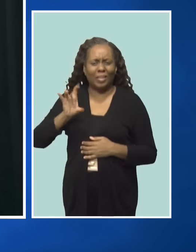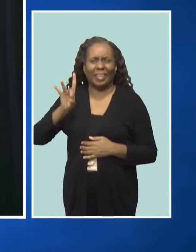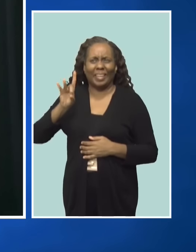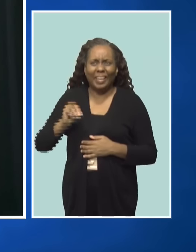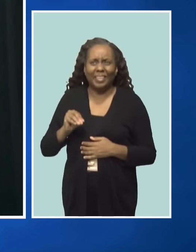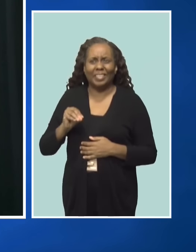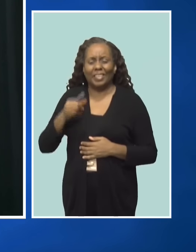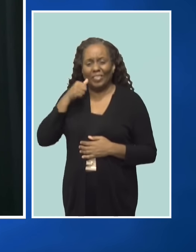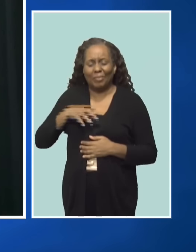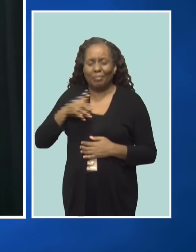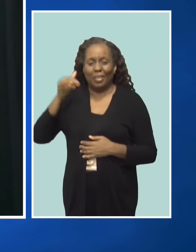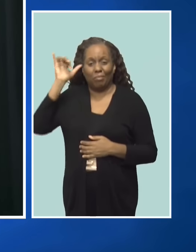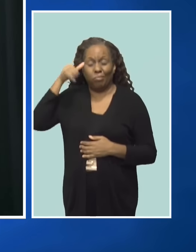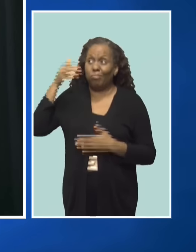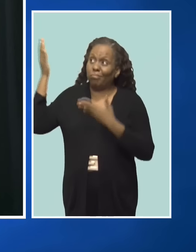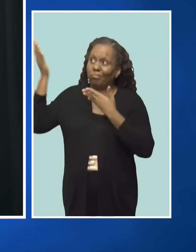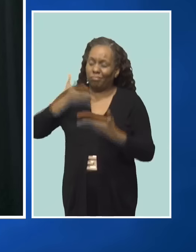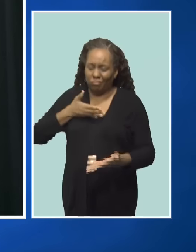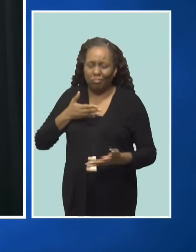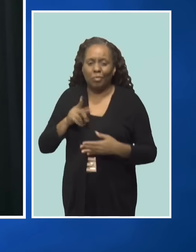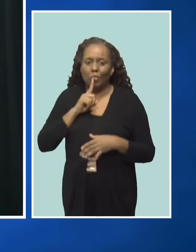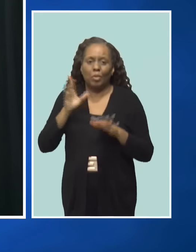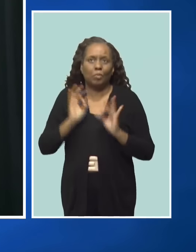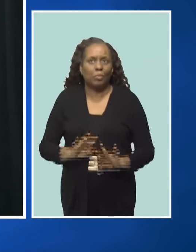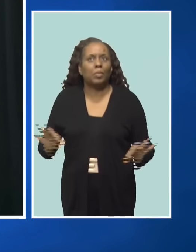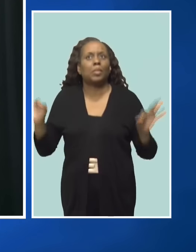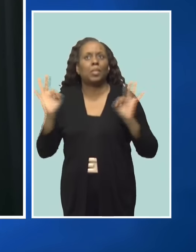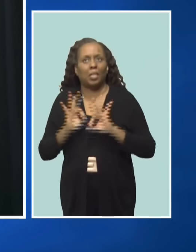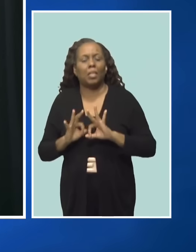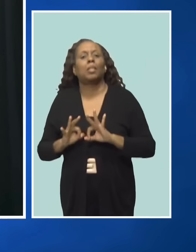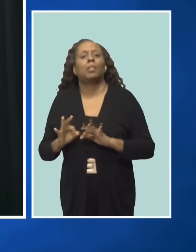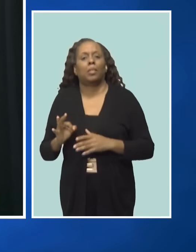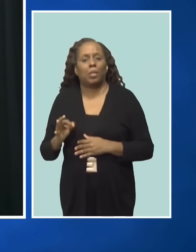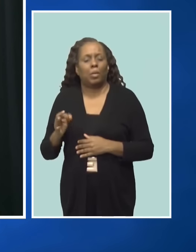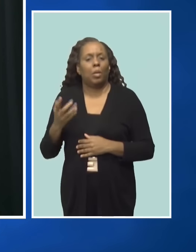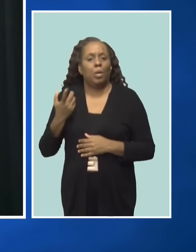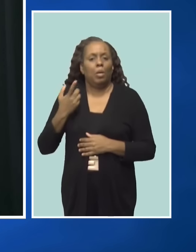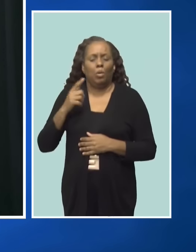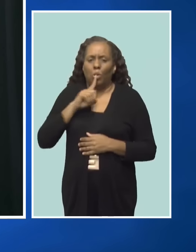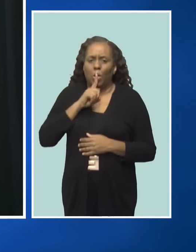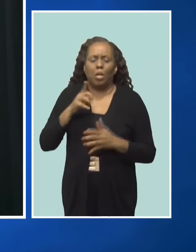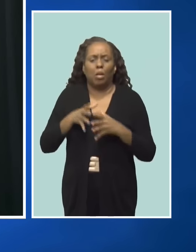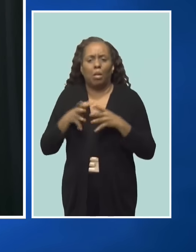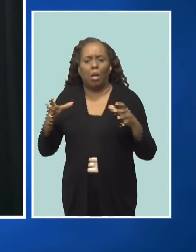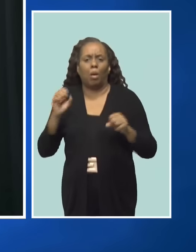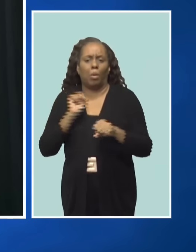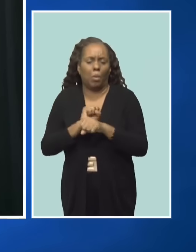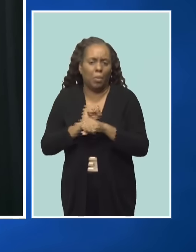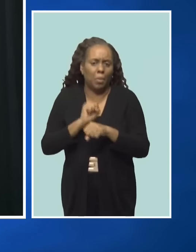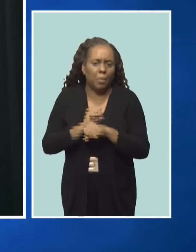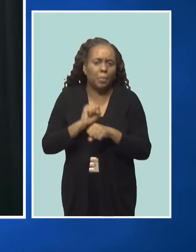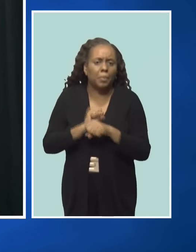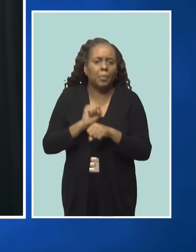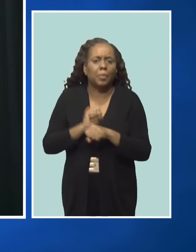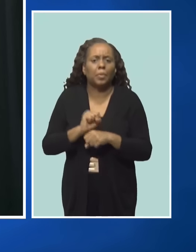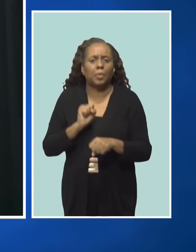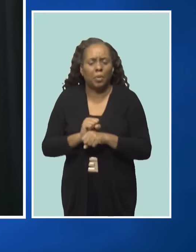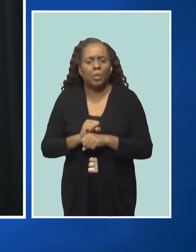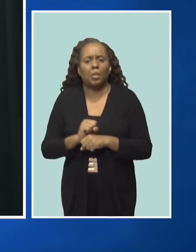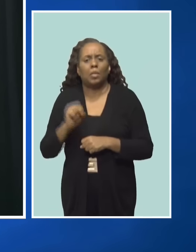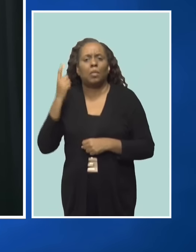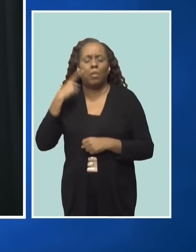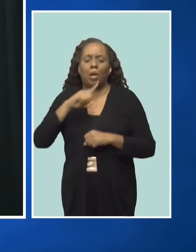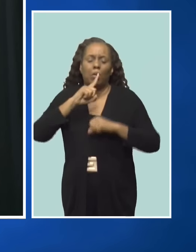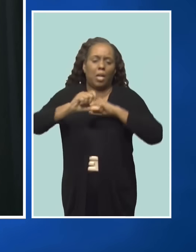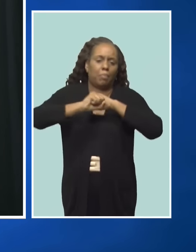It is not something that should be cited. It shows the level of contributions and the work that we continue to do in terms of the